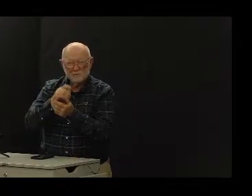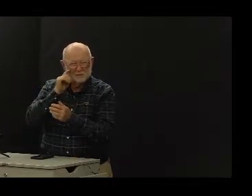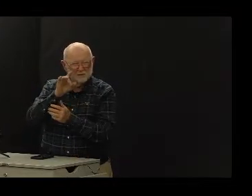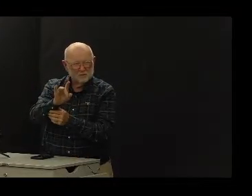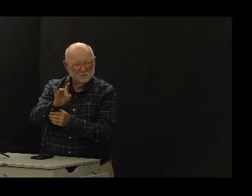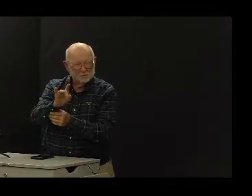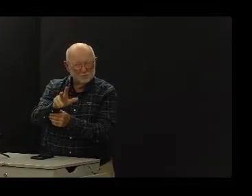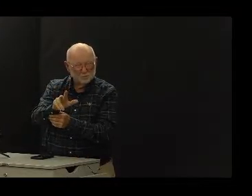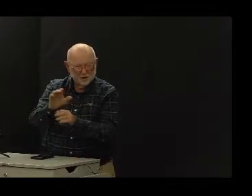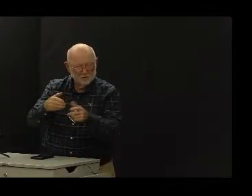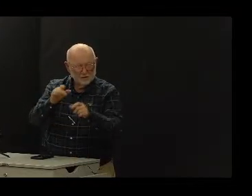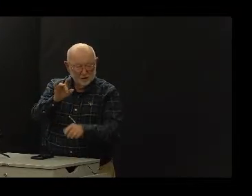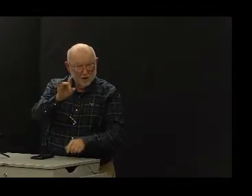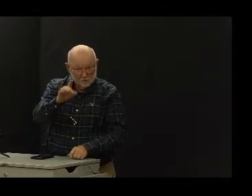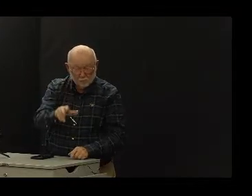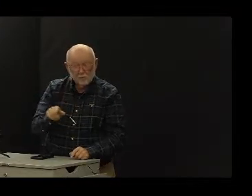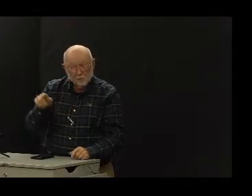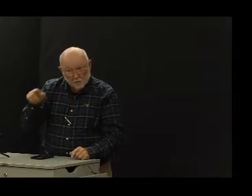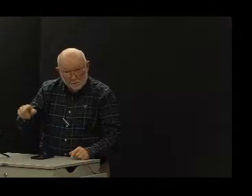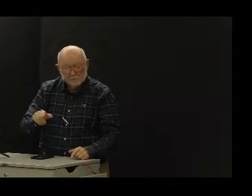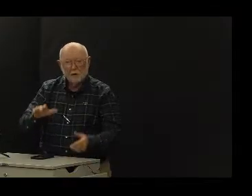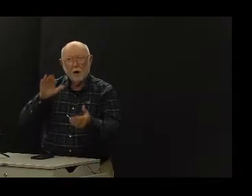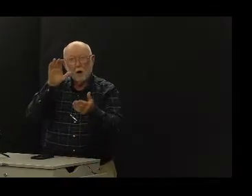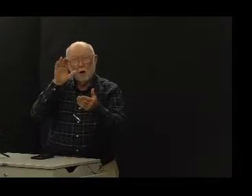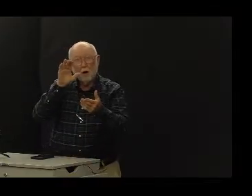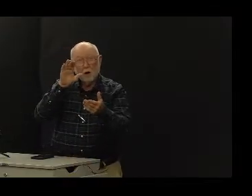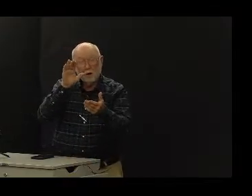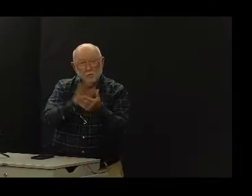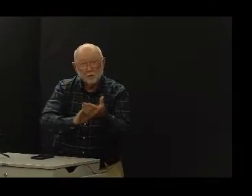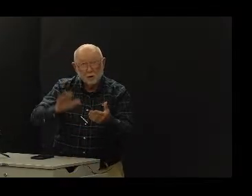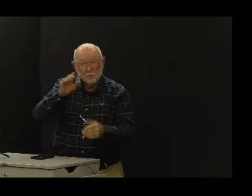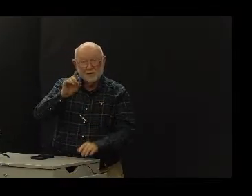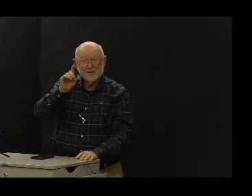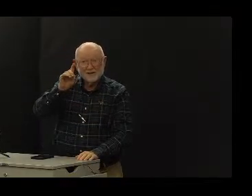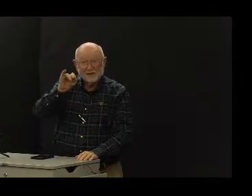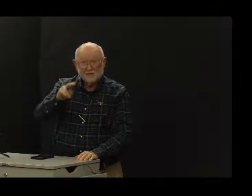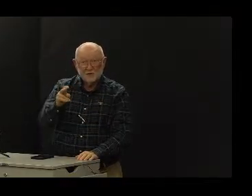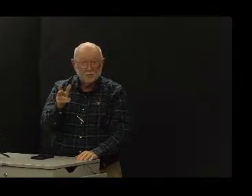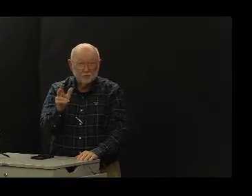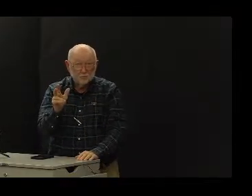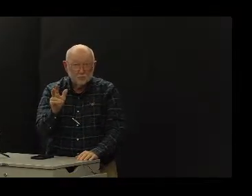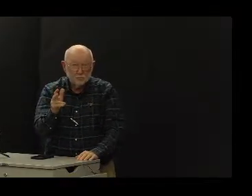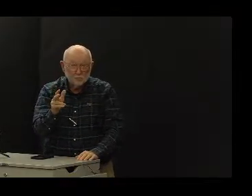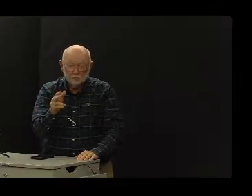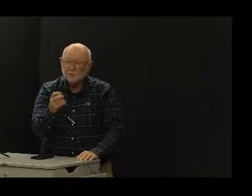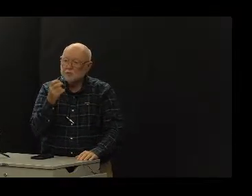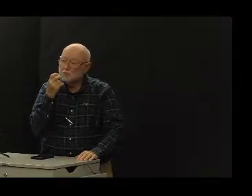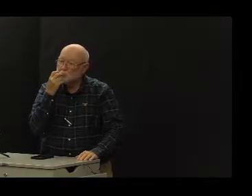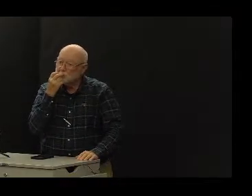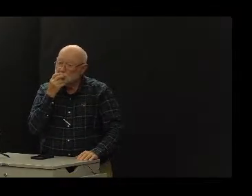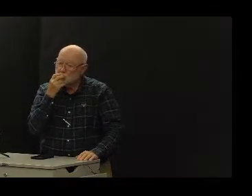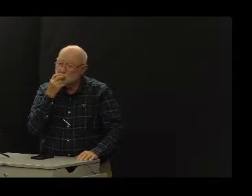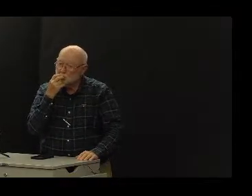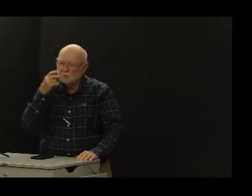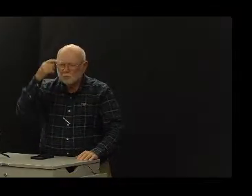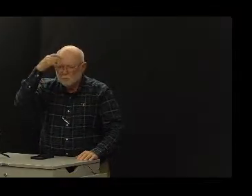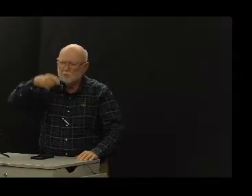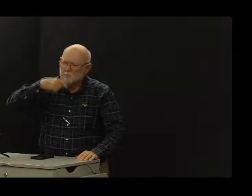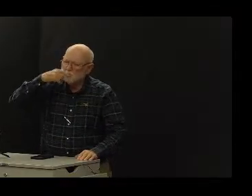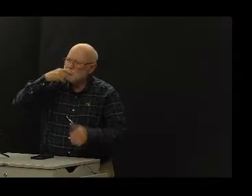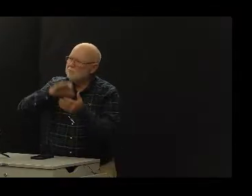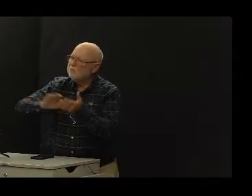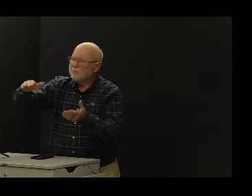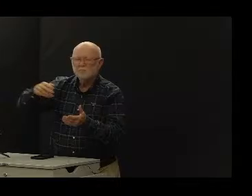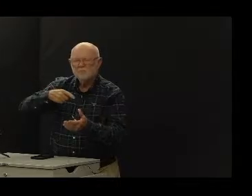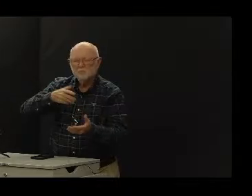Chris Myler, I believe he graduated in '83, and he went on to